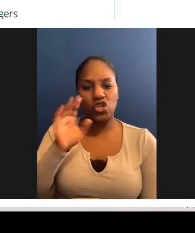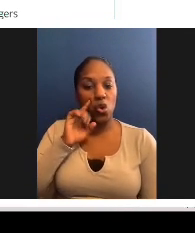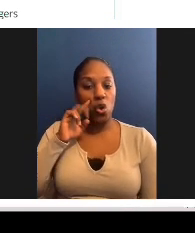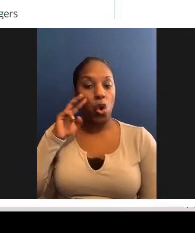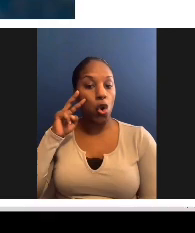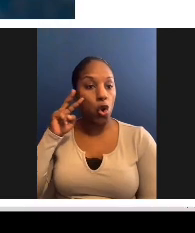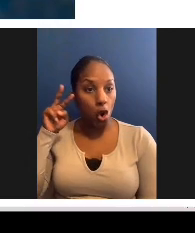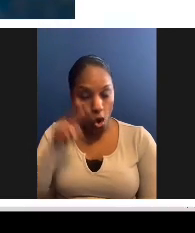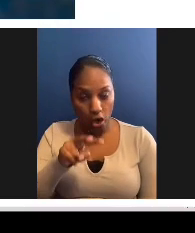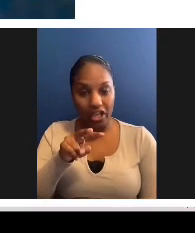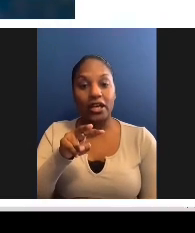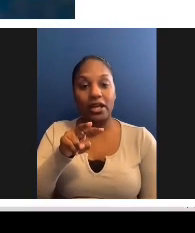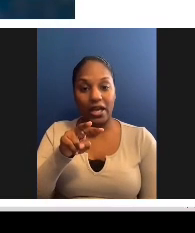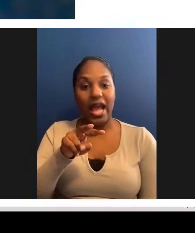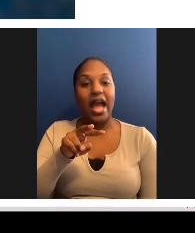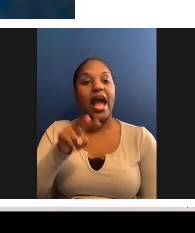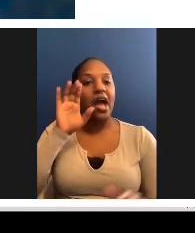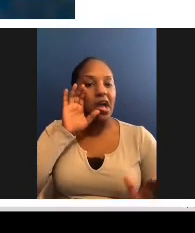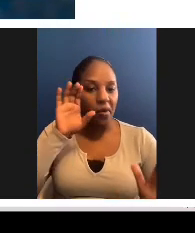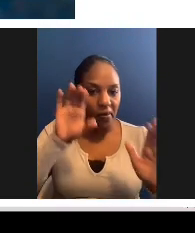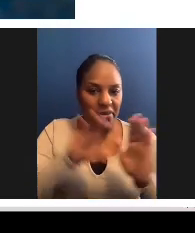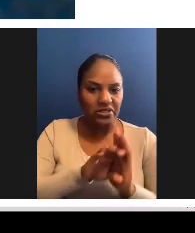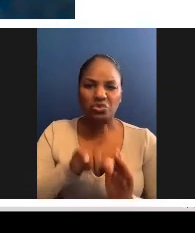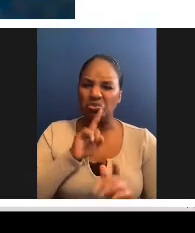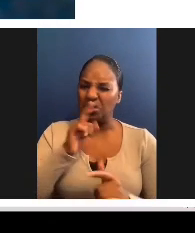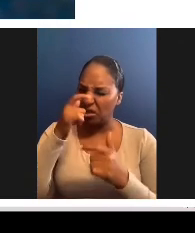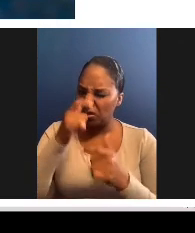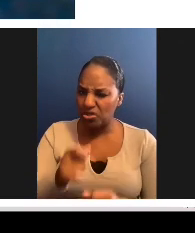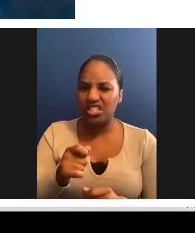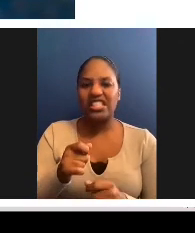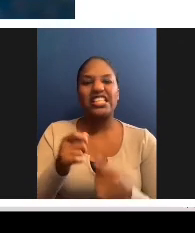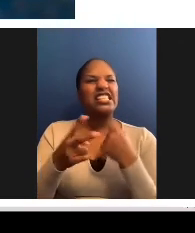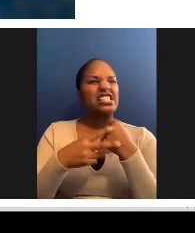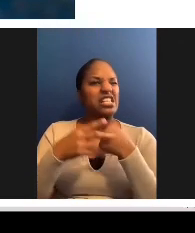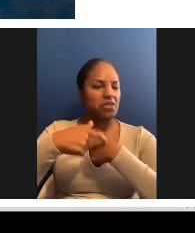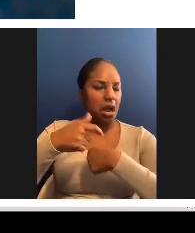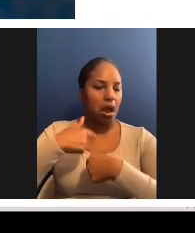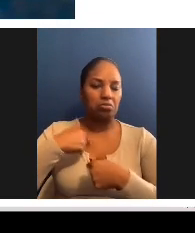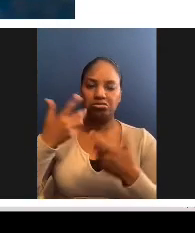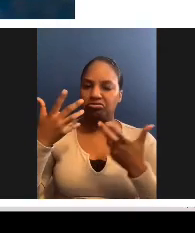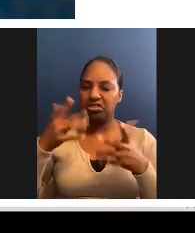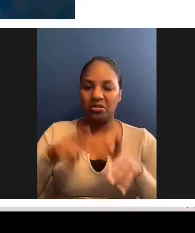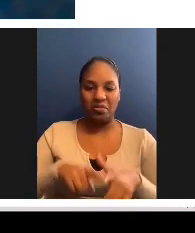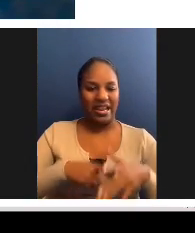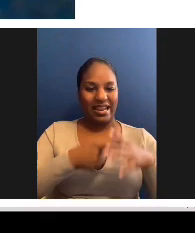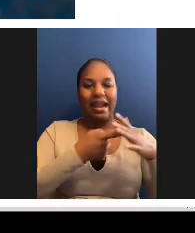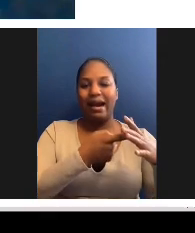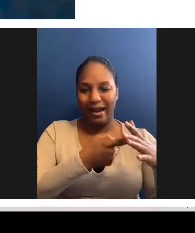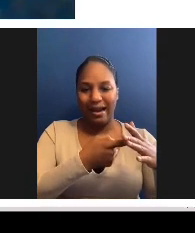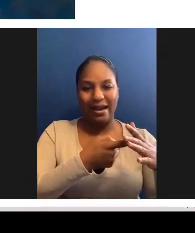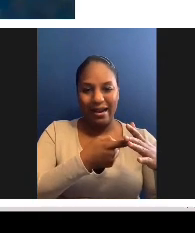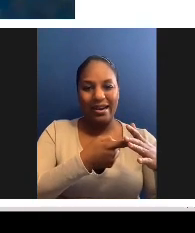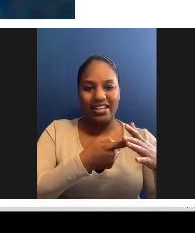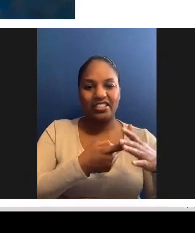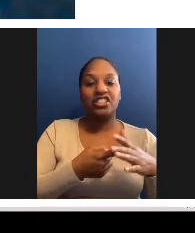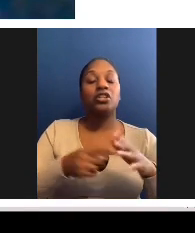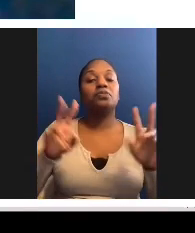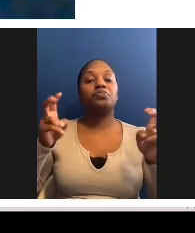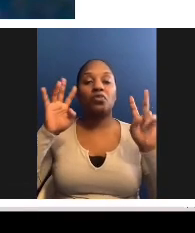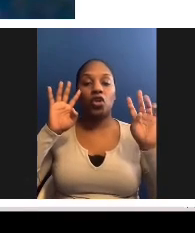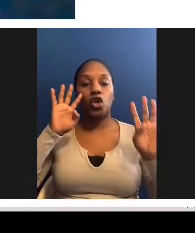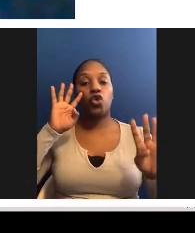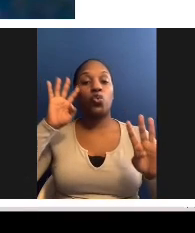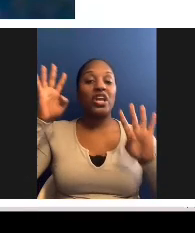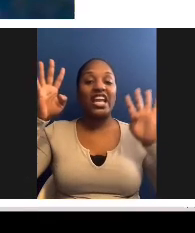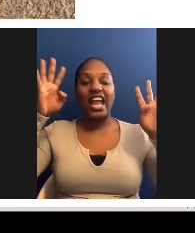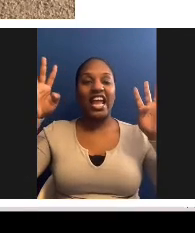an assessment. It's an interest inventory. So to save time, I've already began this. Creative expression, that's